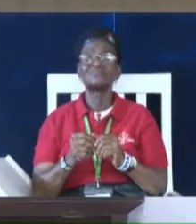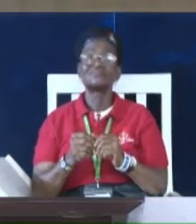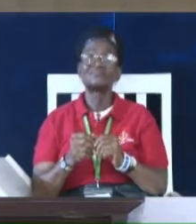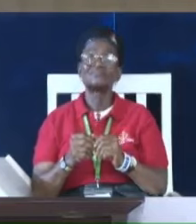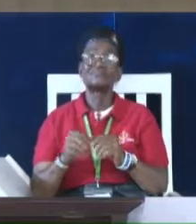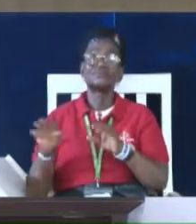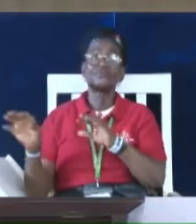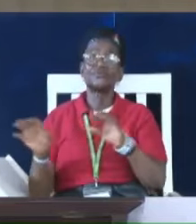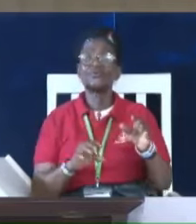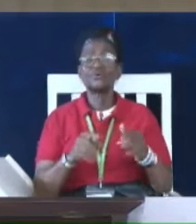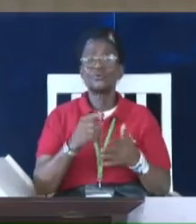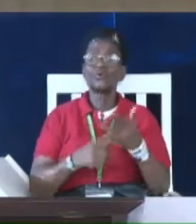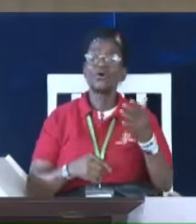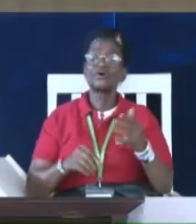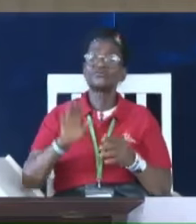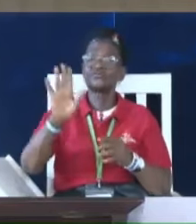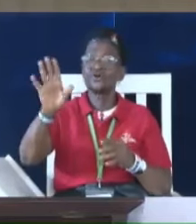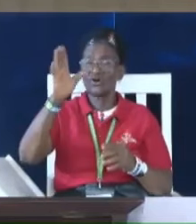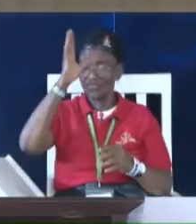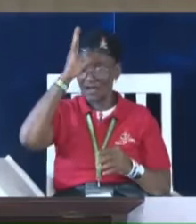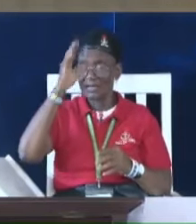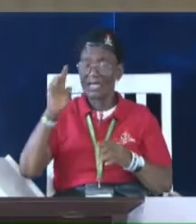Do what your father did.